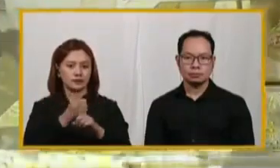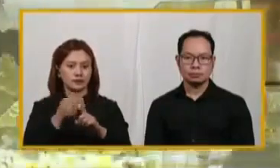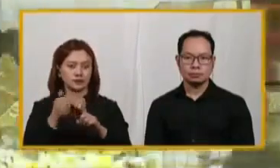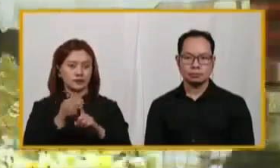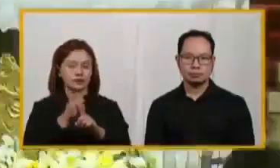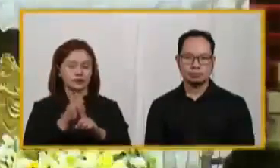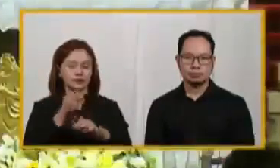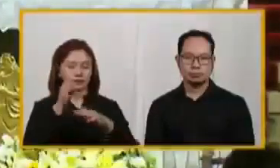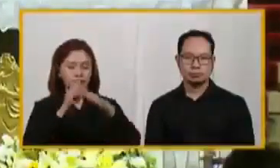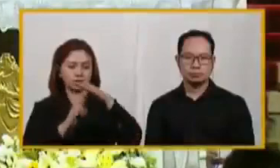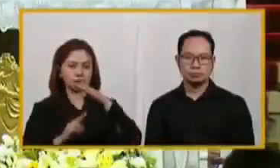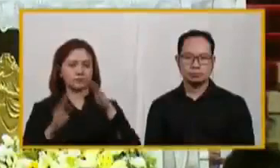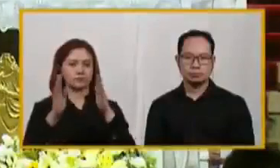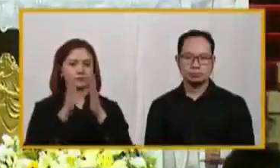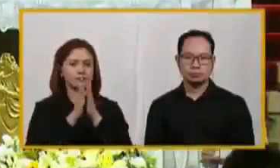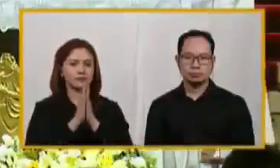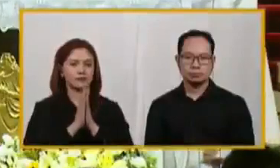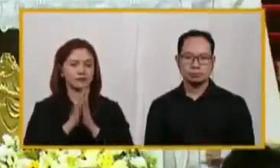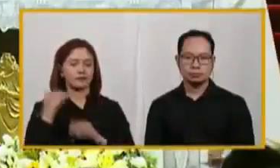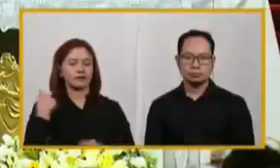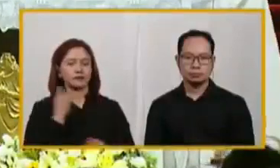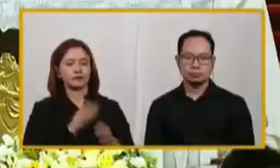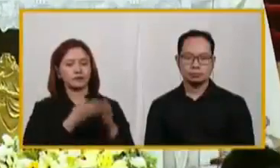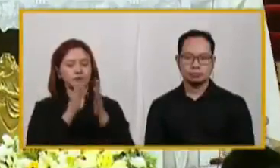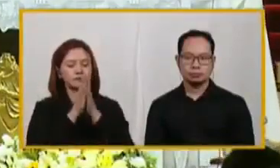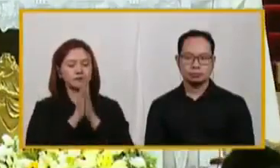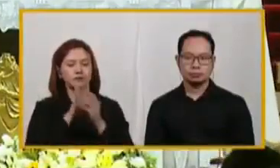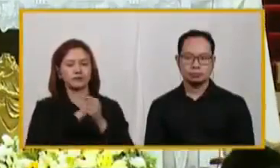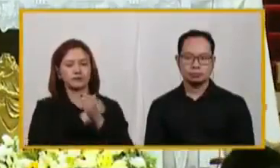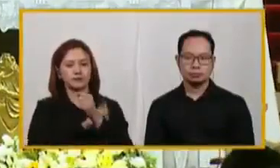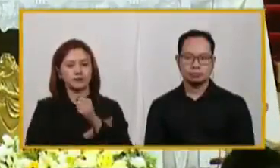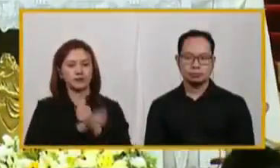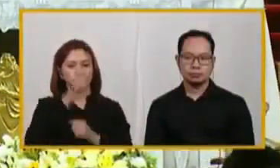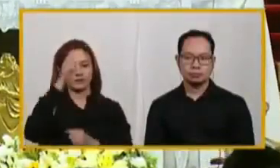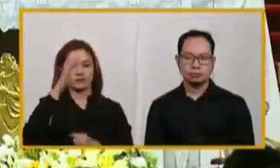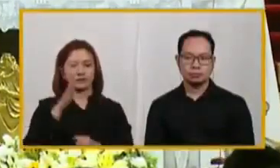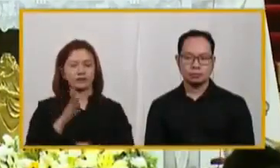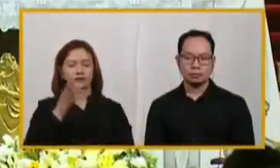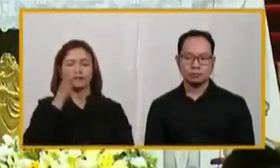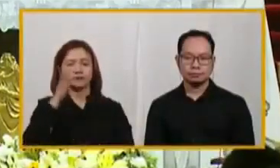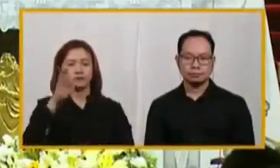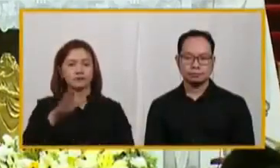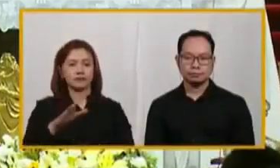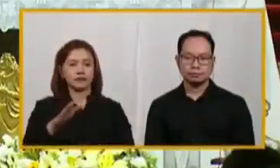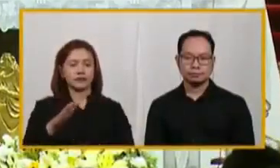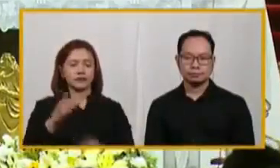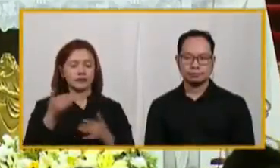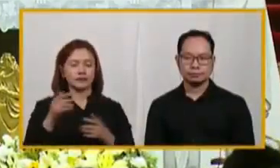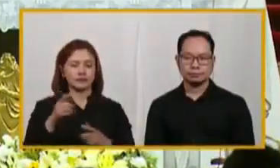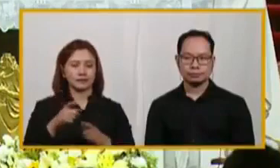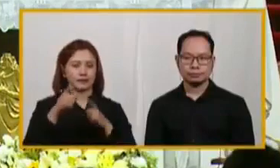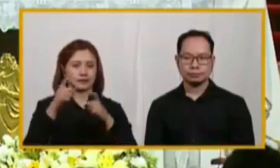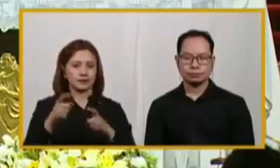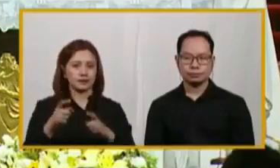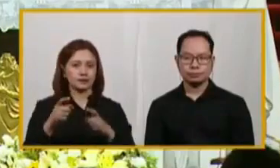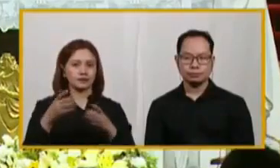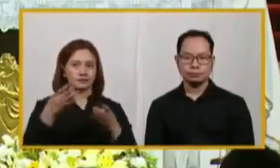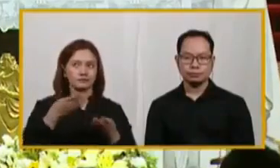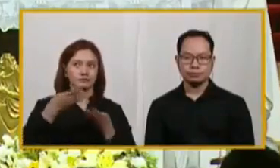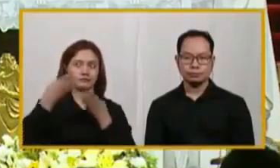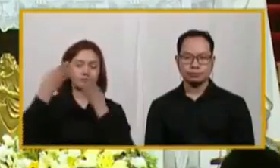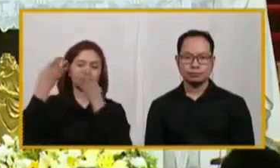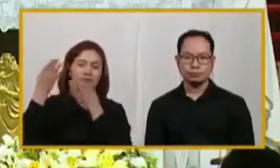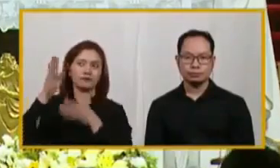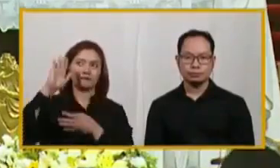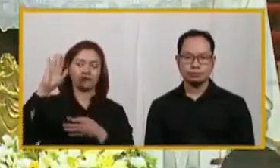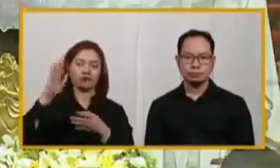In humble prayer, we ask you, Almighty God, command that these gifts be borne by the hands of your